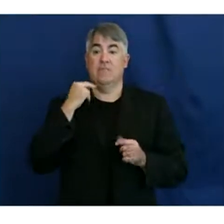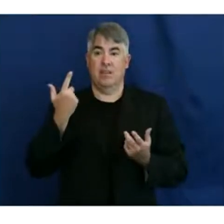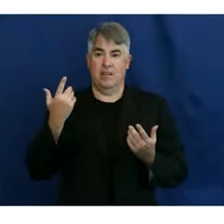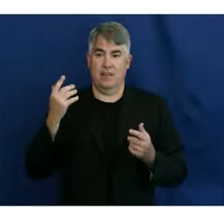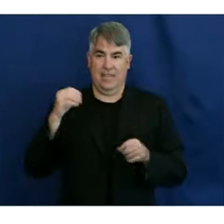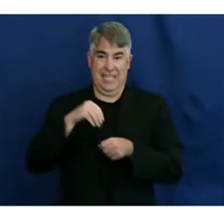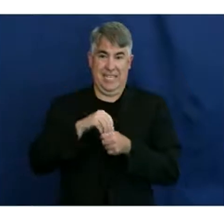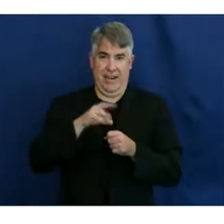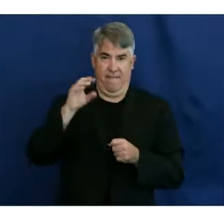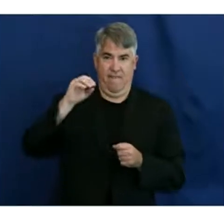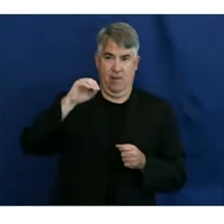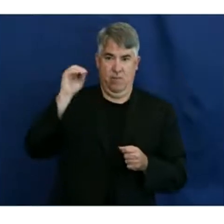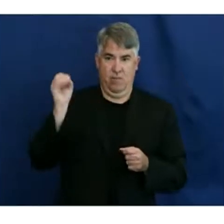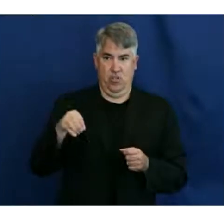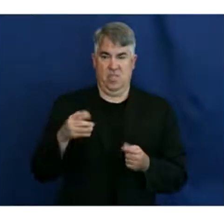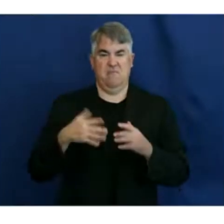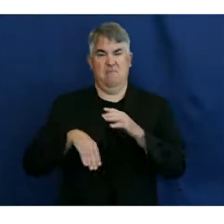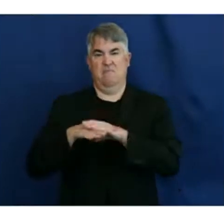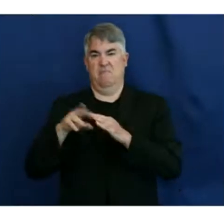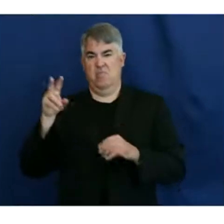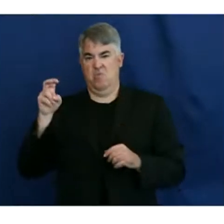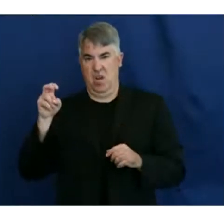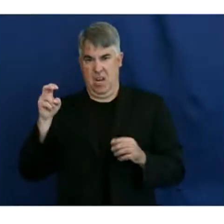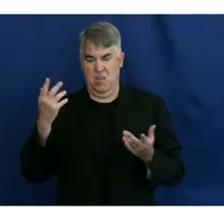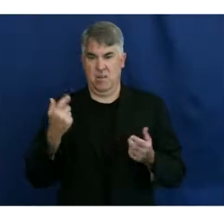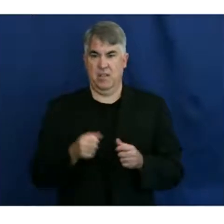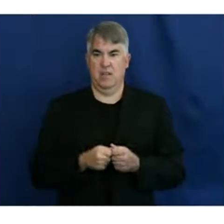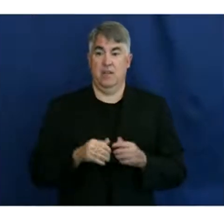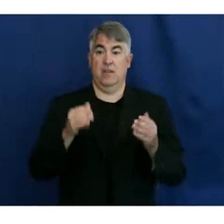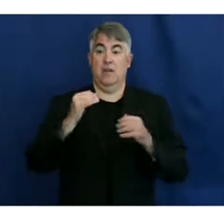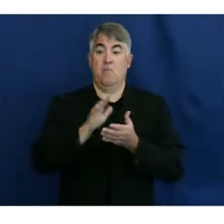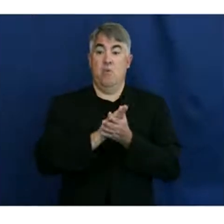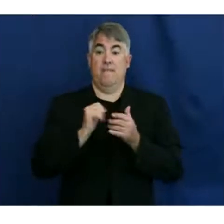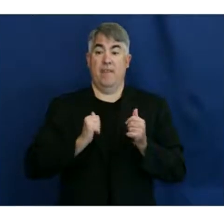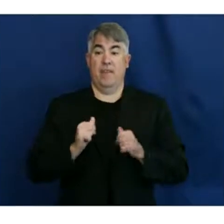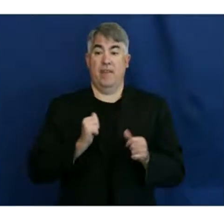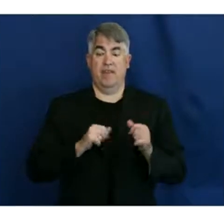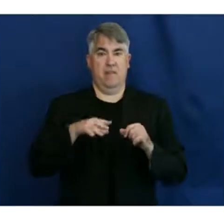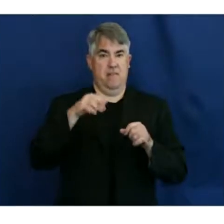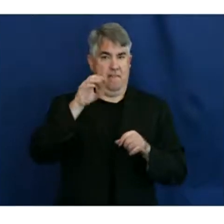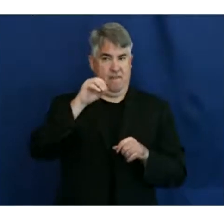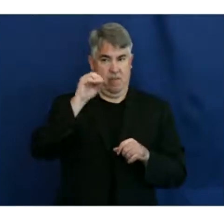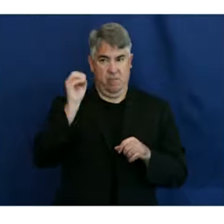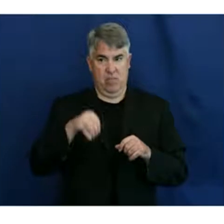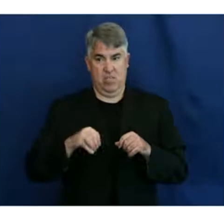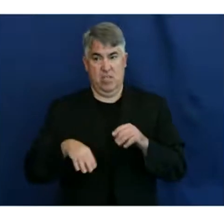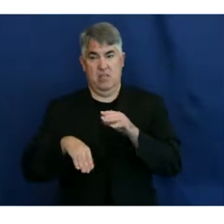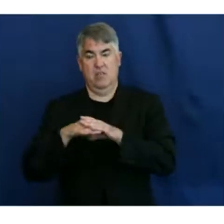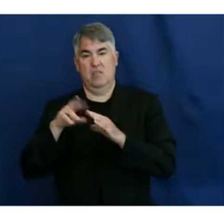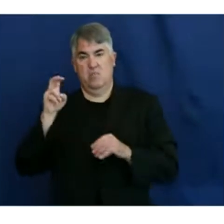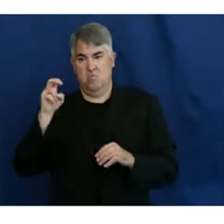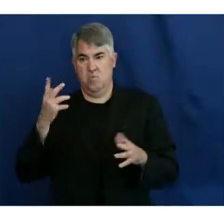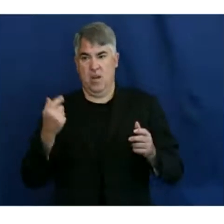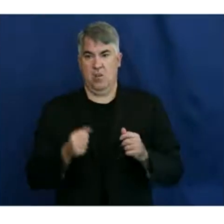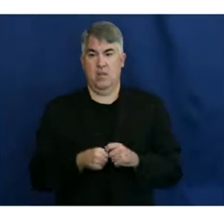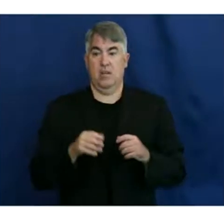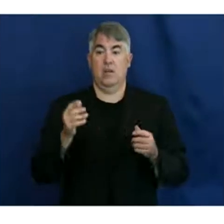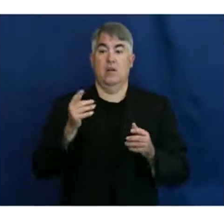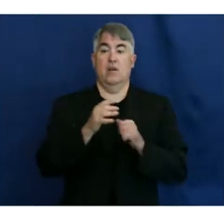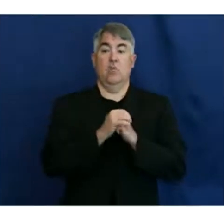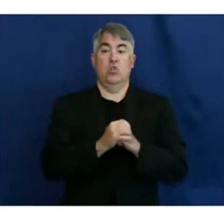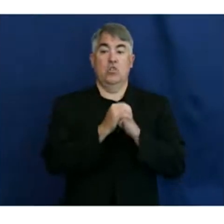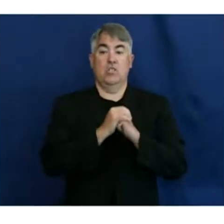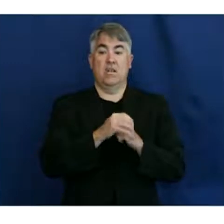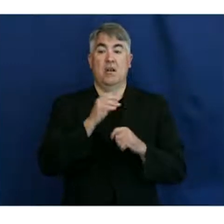occupancy, 200-person max. Movie theaters, again, indoors at 50%, 200-person max. Places of